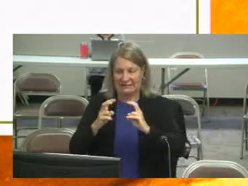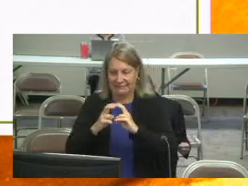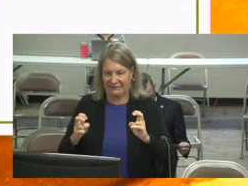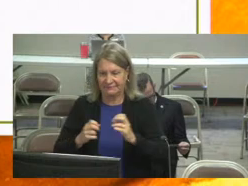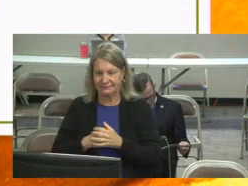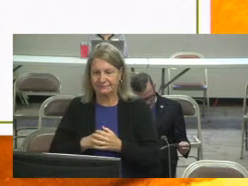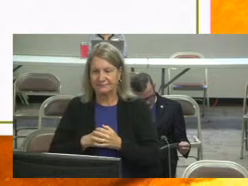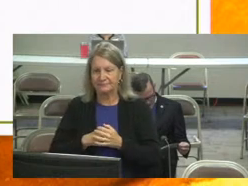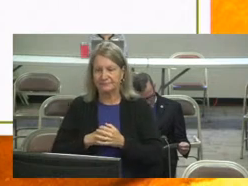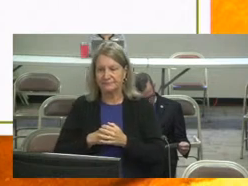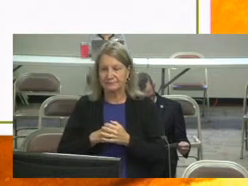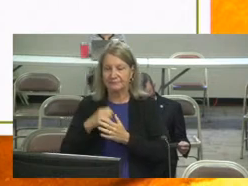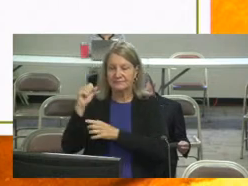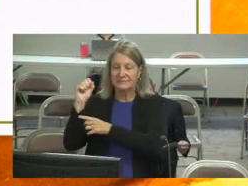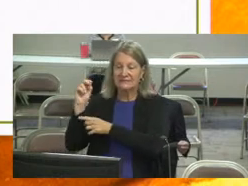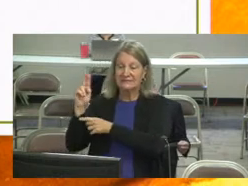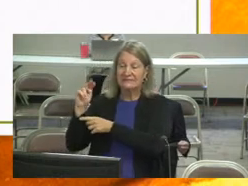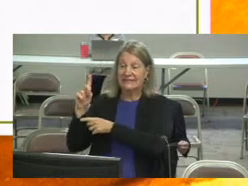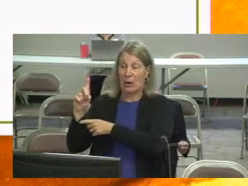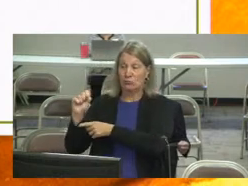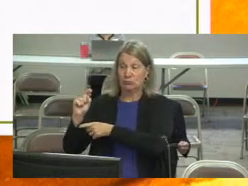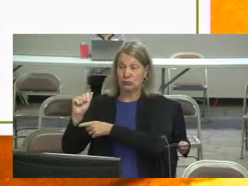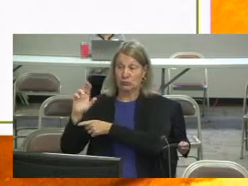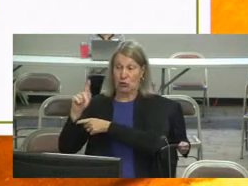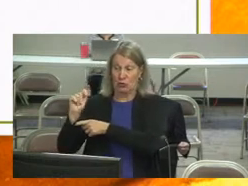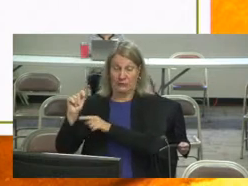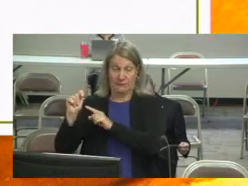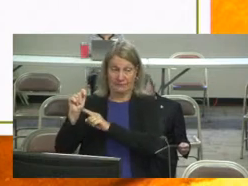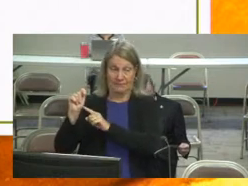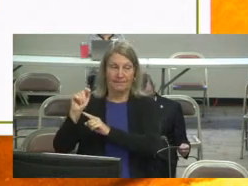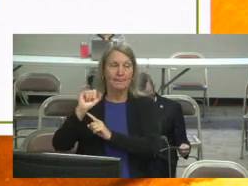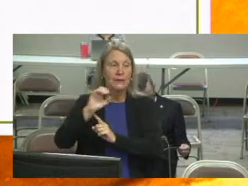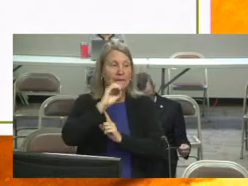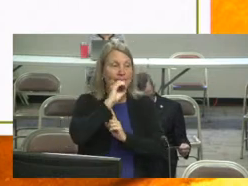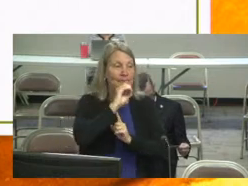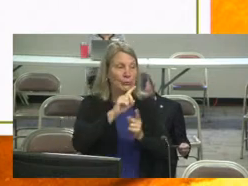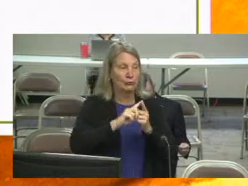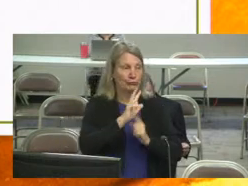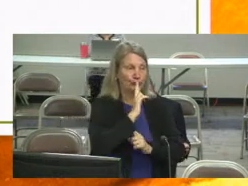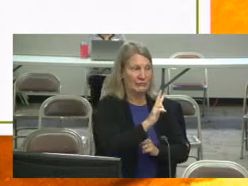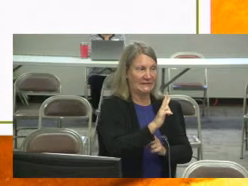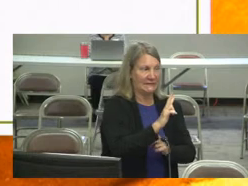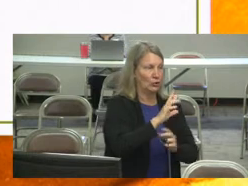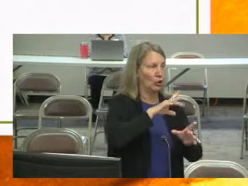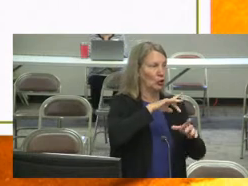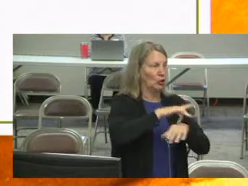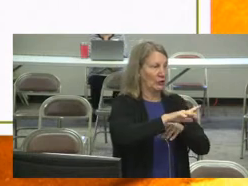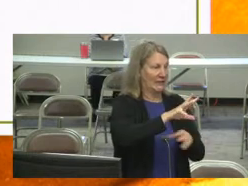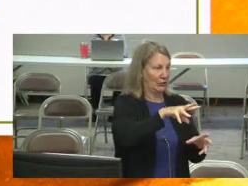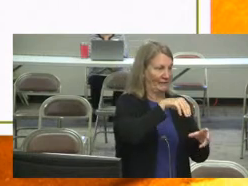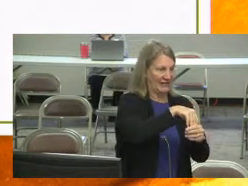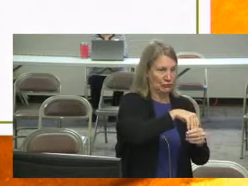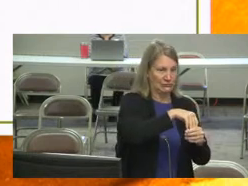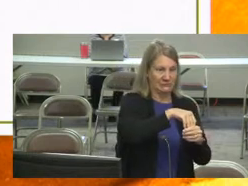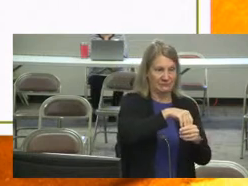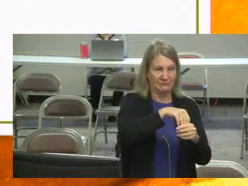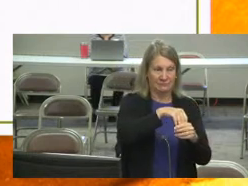so we're trying to do some further advertising of those lab specialist positions and get those filled so we can do more